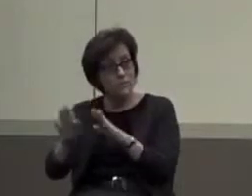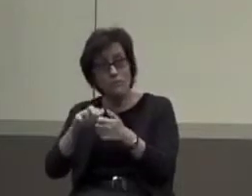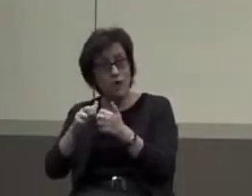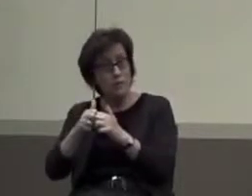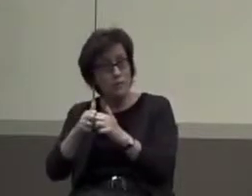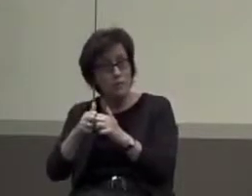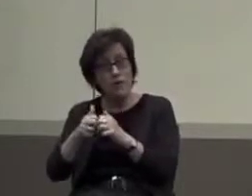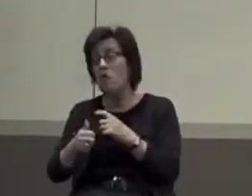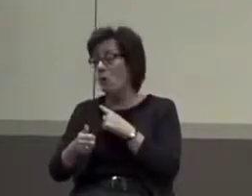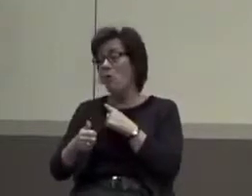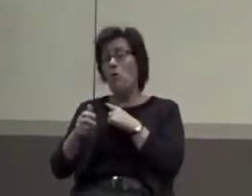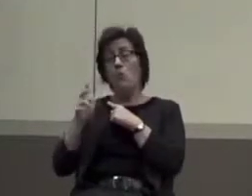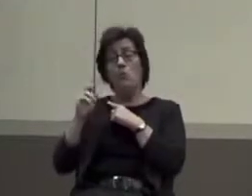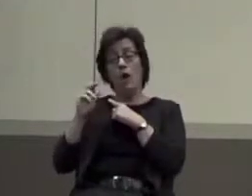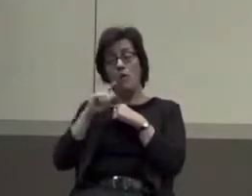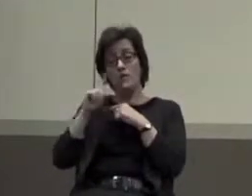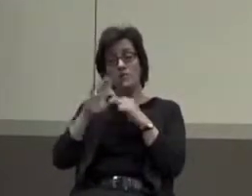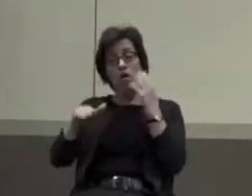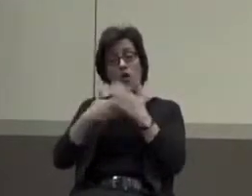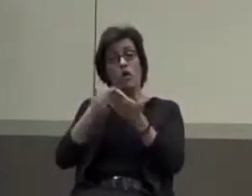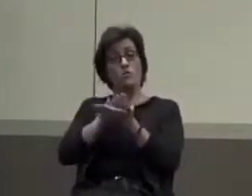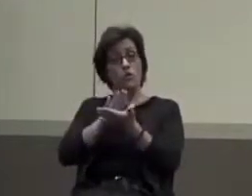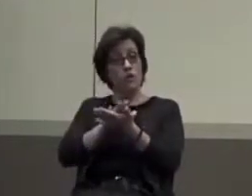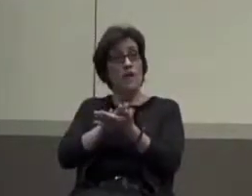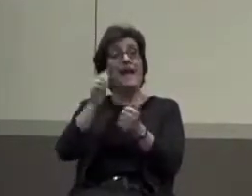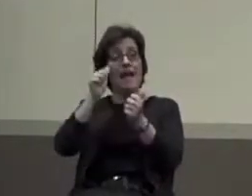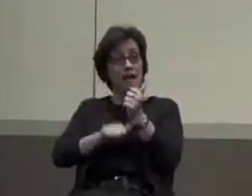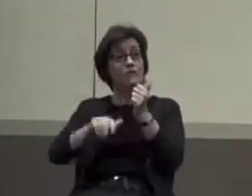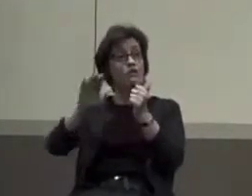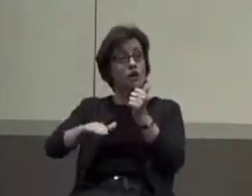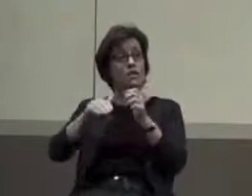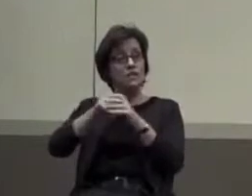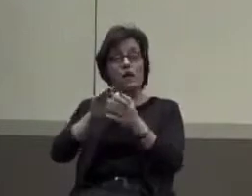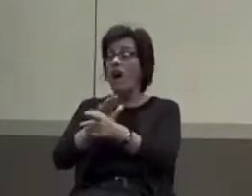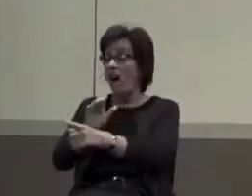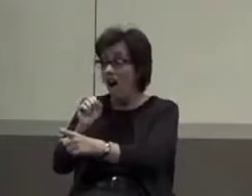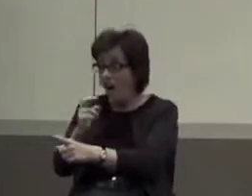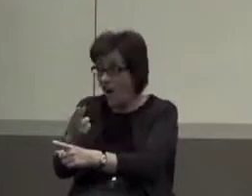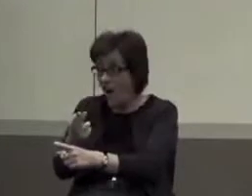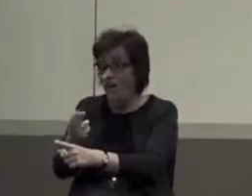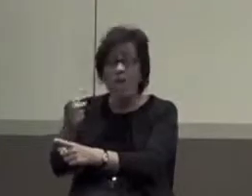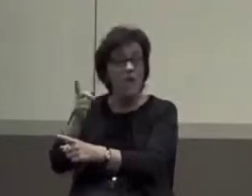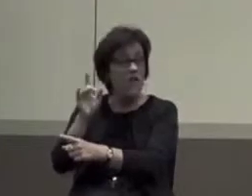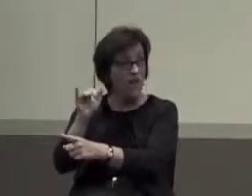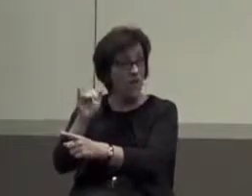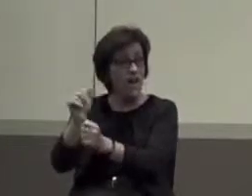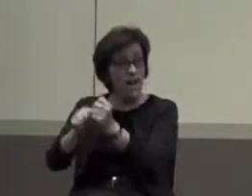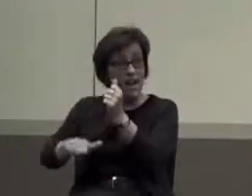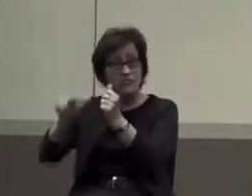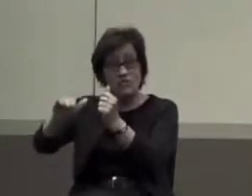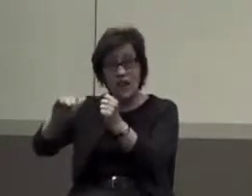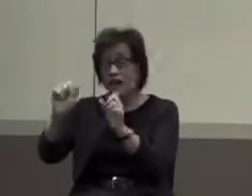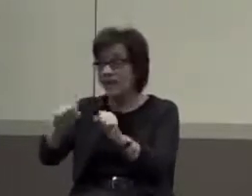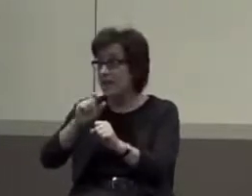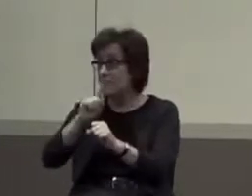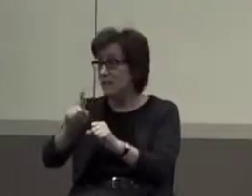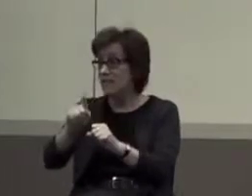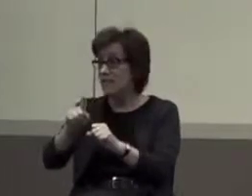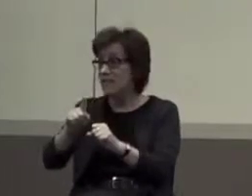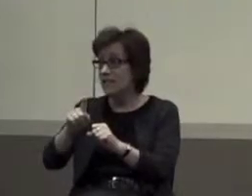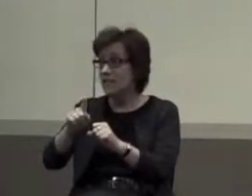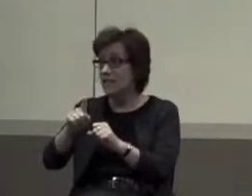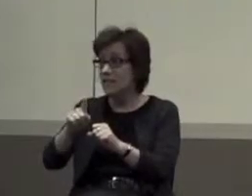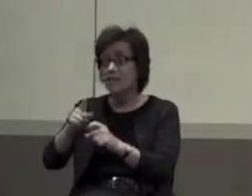an all-school thing. Every child in the school. So every child can be, so that you guys